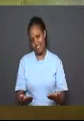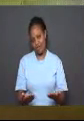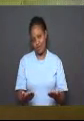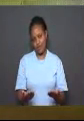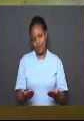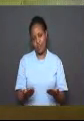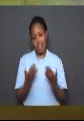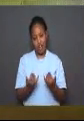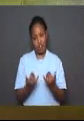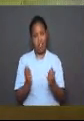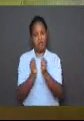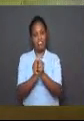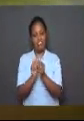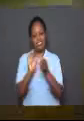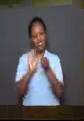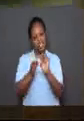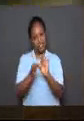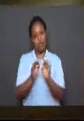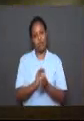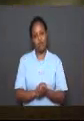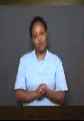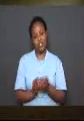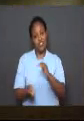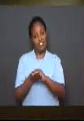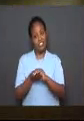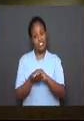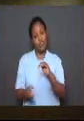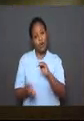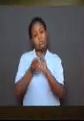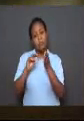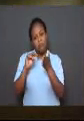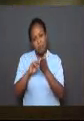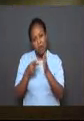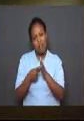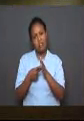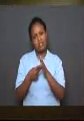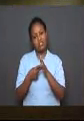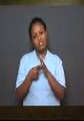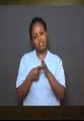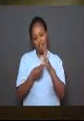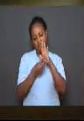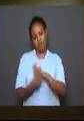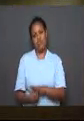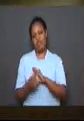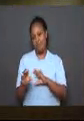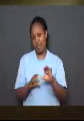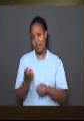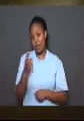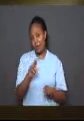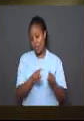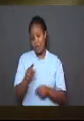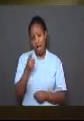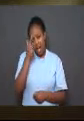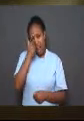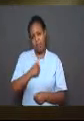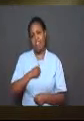us define corruption. Corruption means to abuse or to be